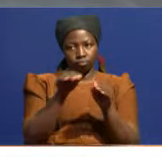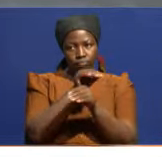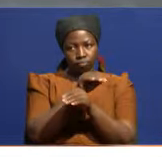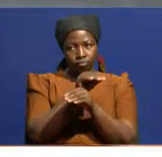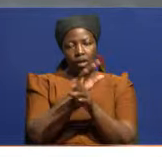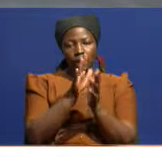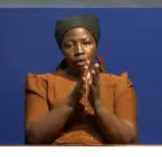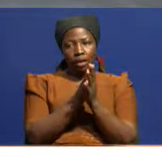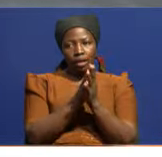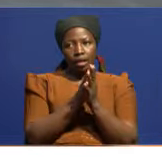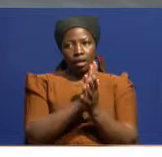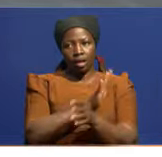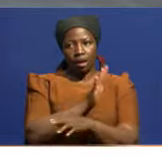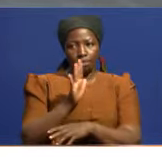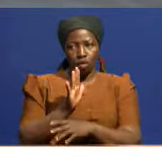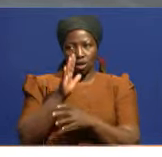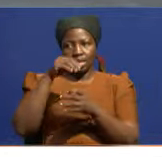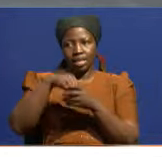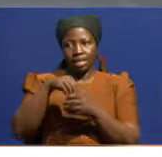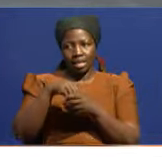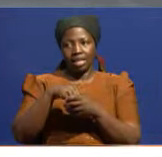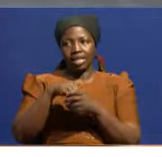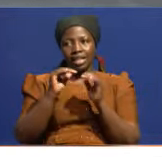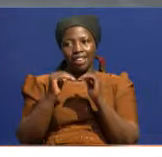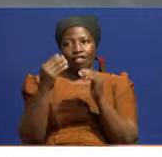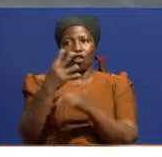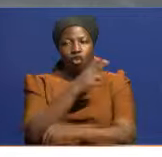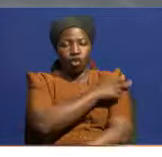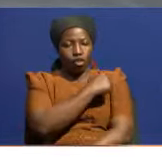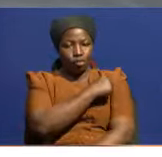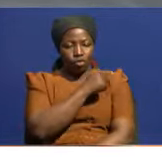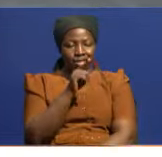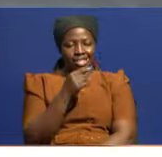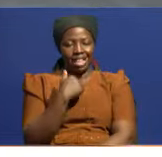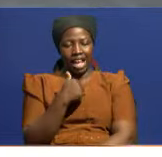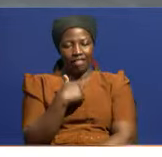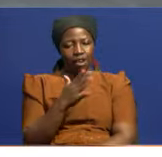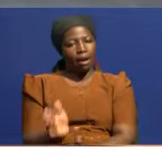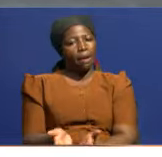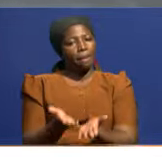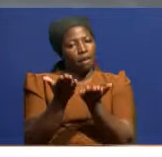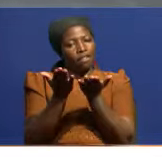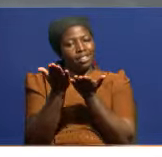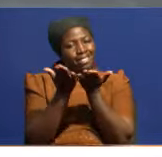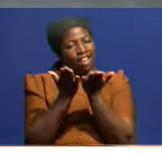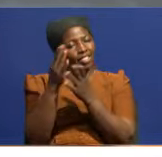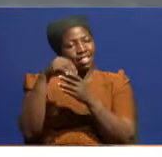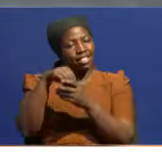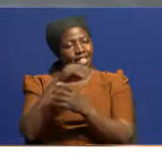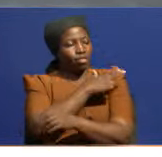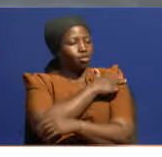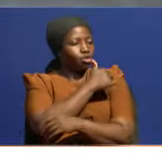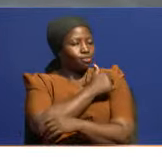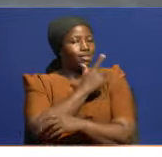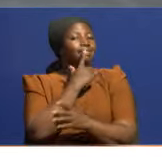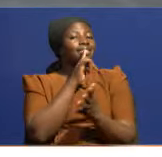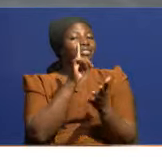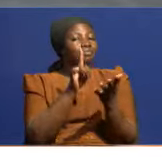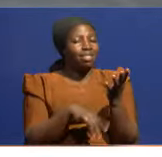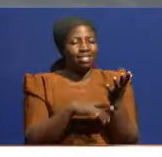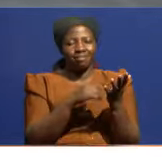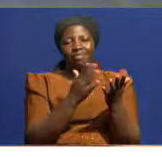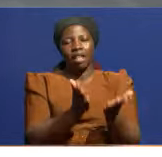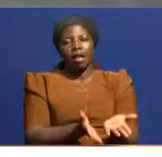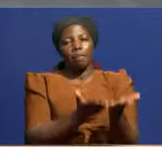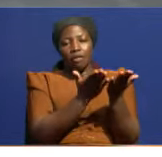in the county has greatly transformed service delivery in health facilities. Sakaja says besides improving services, the